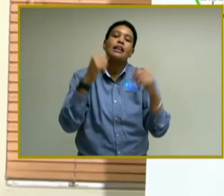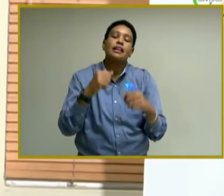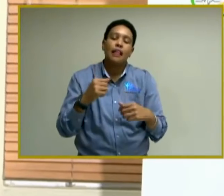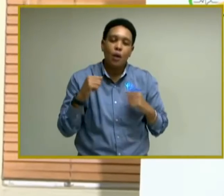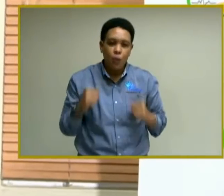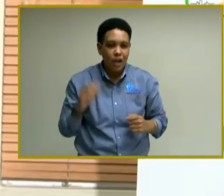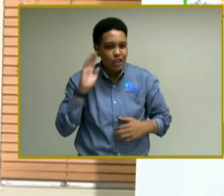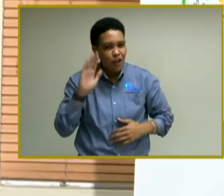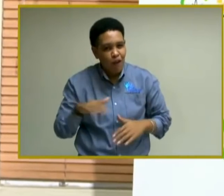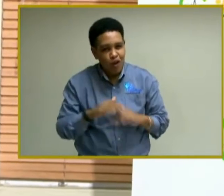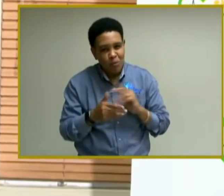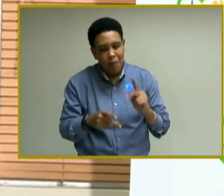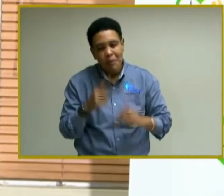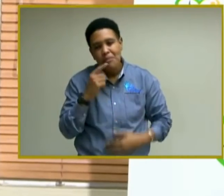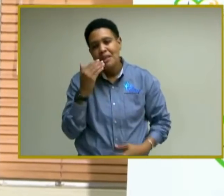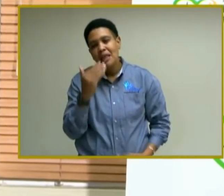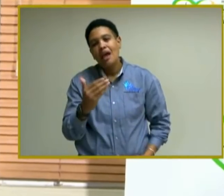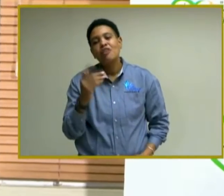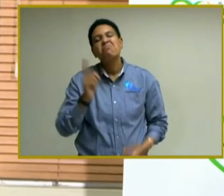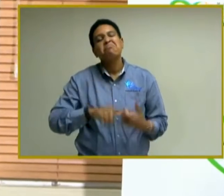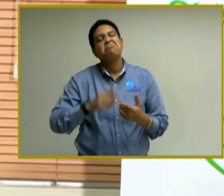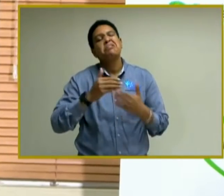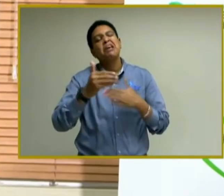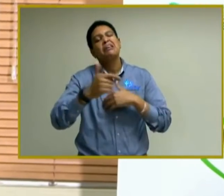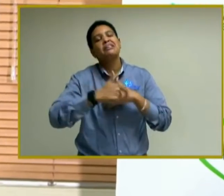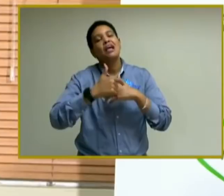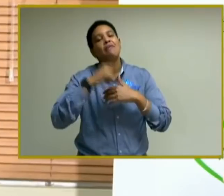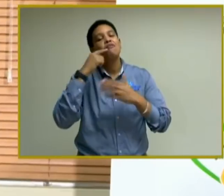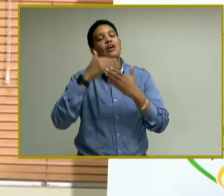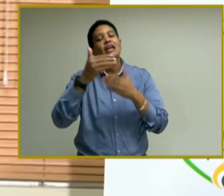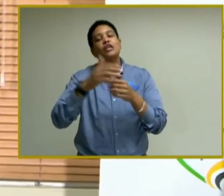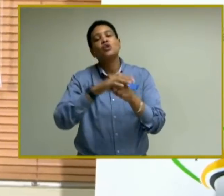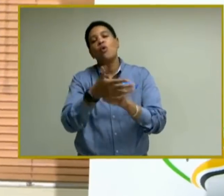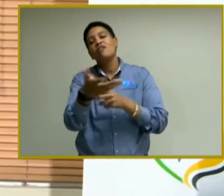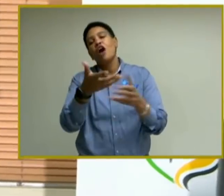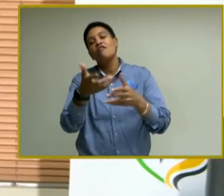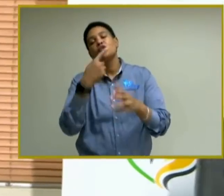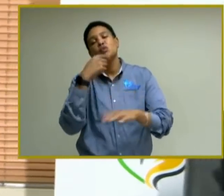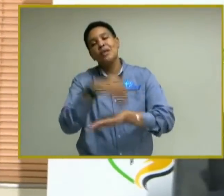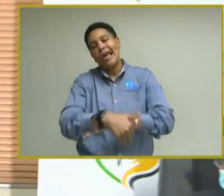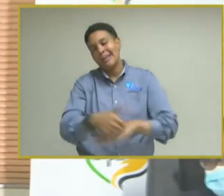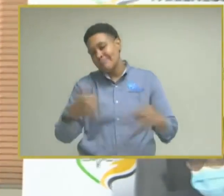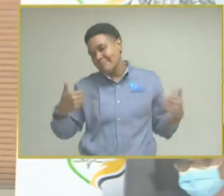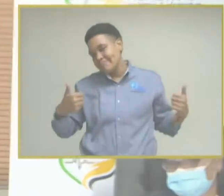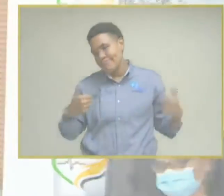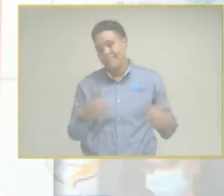of all Jamaicans. Thank you, and until next time for the next COVID conversations, good night.